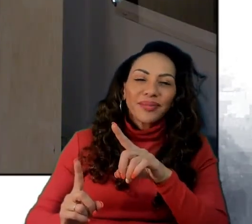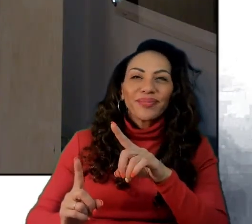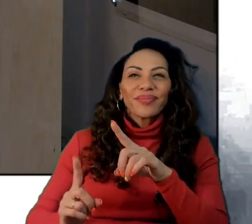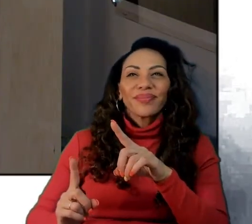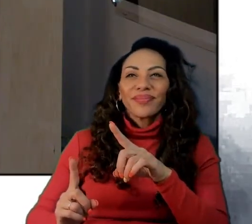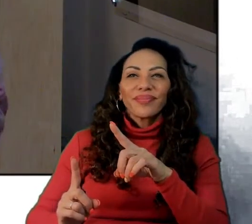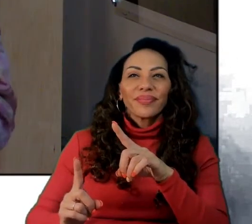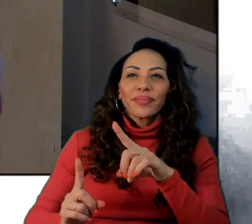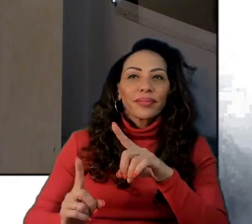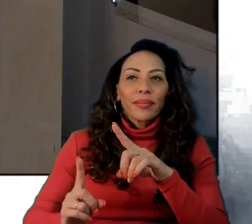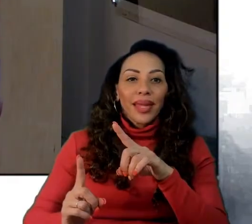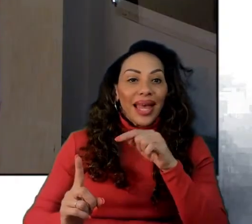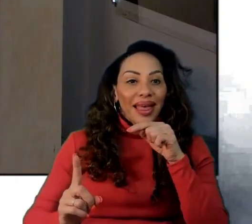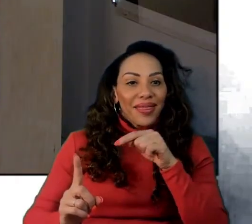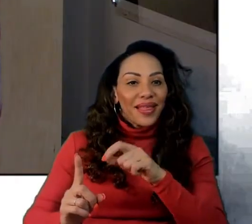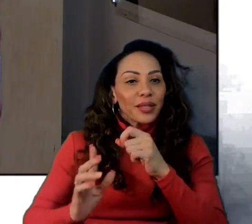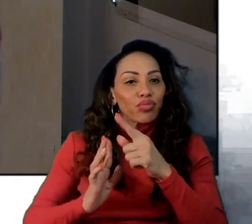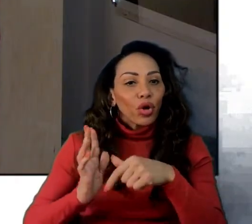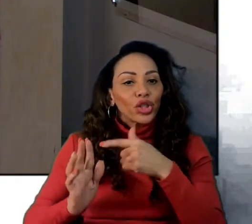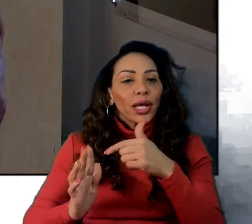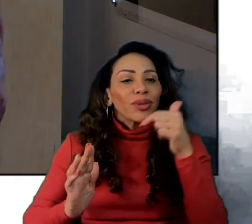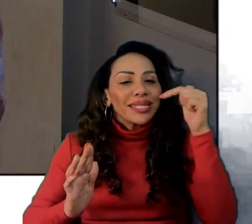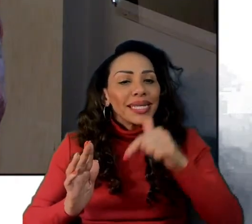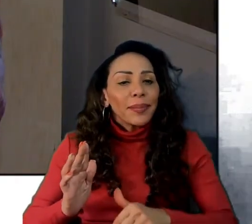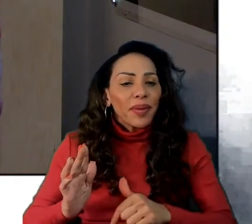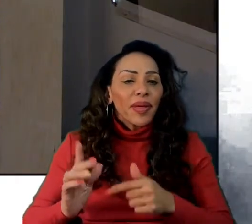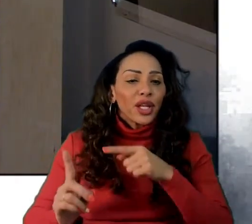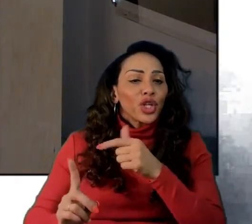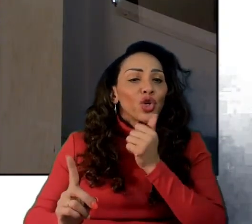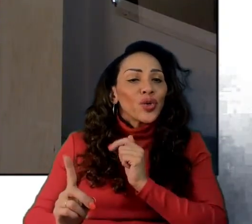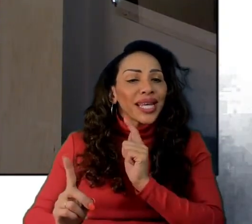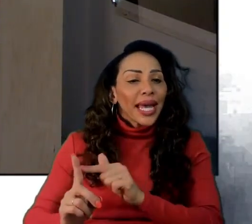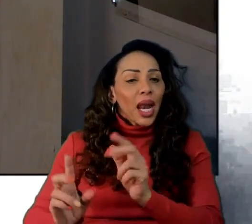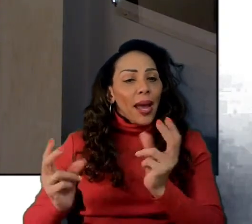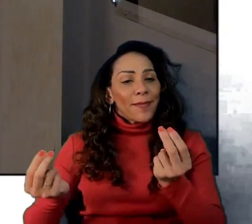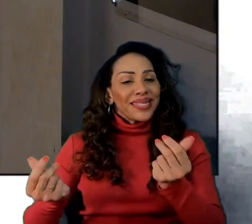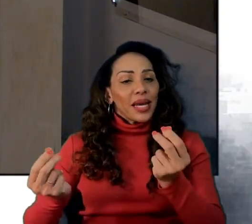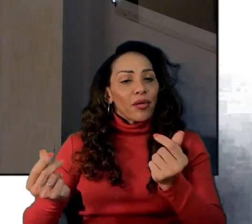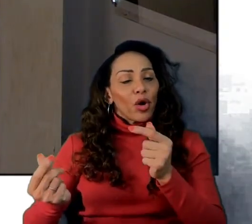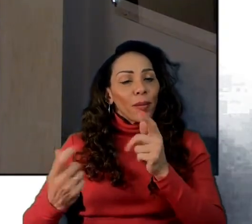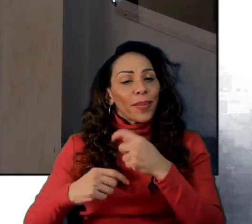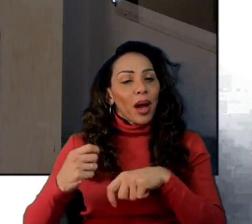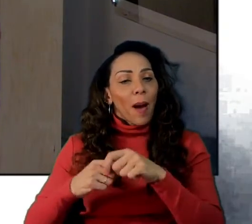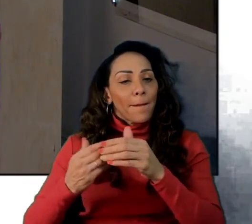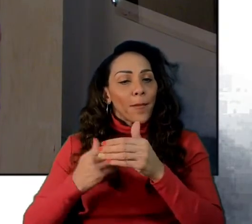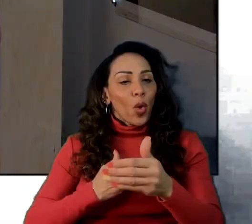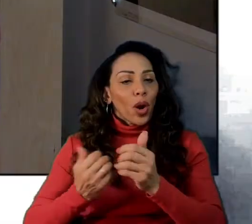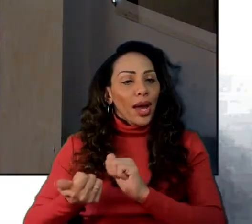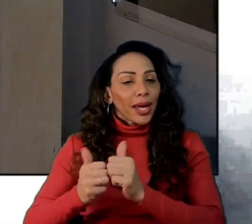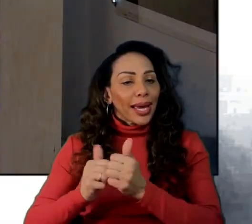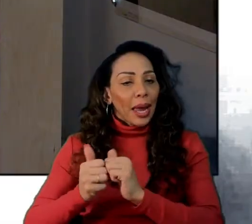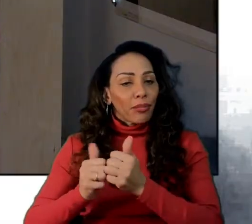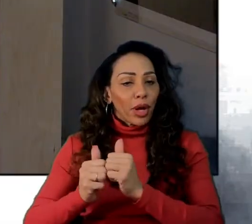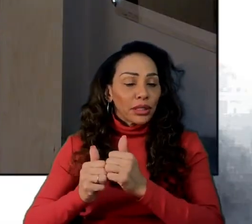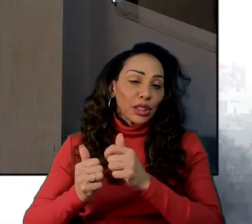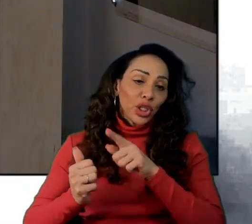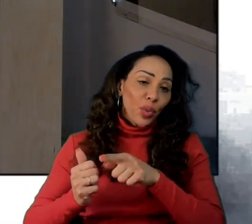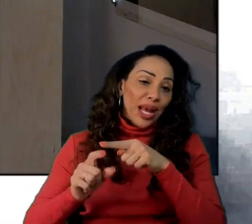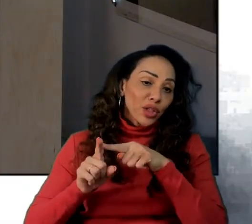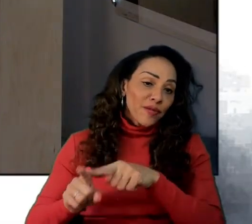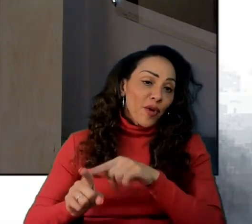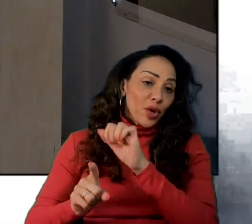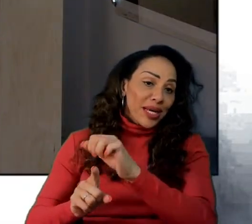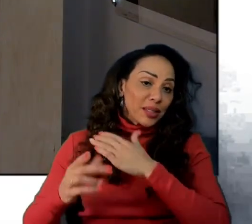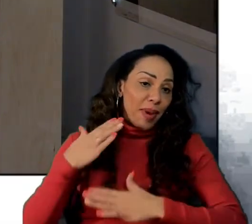into actually using it as an intelligence in its own right or a collaborator. And I think I've been